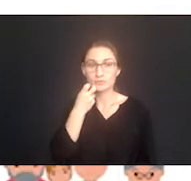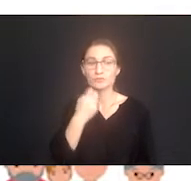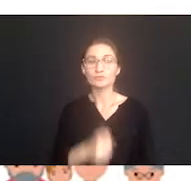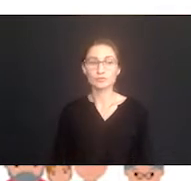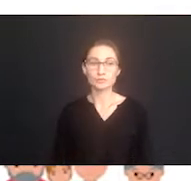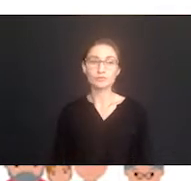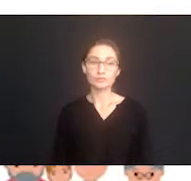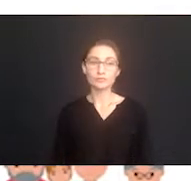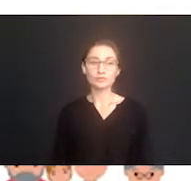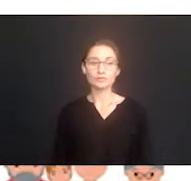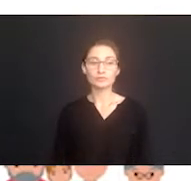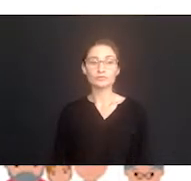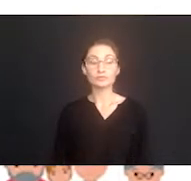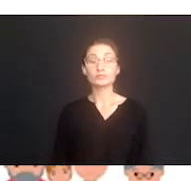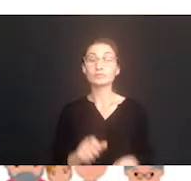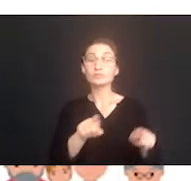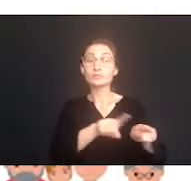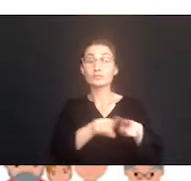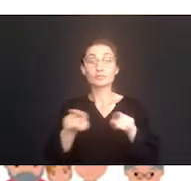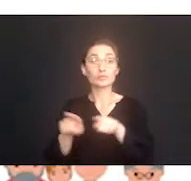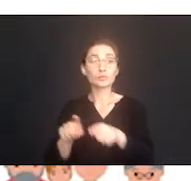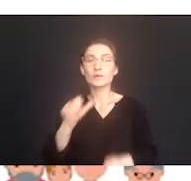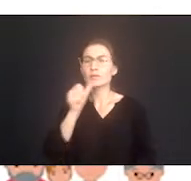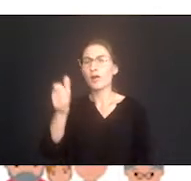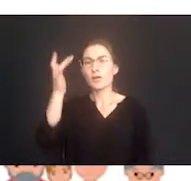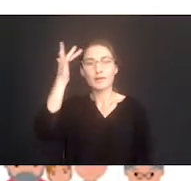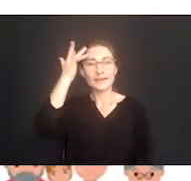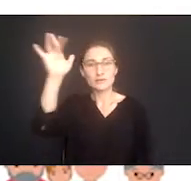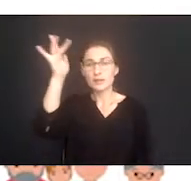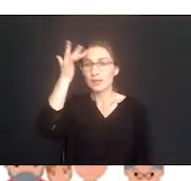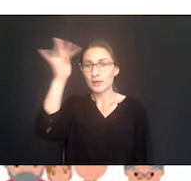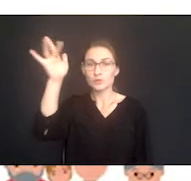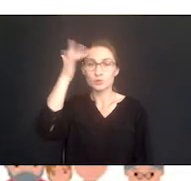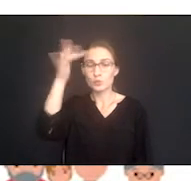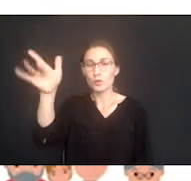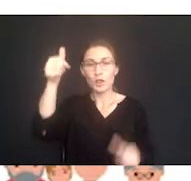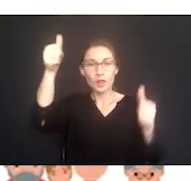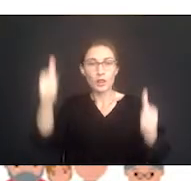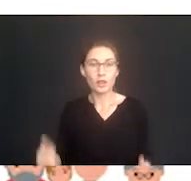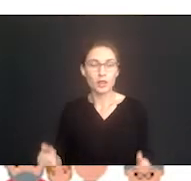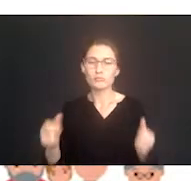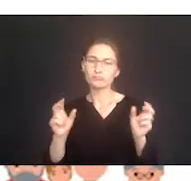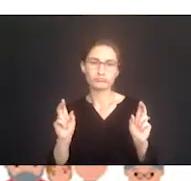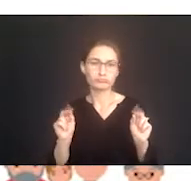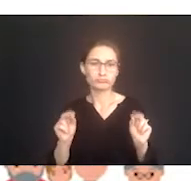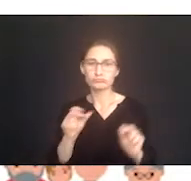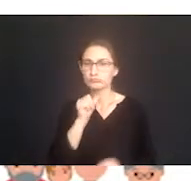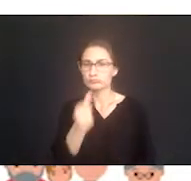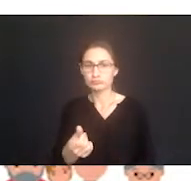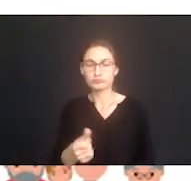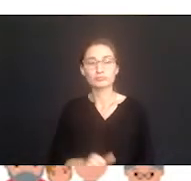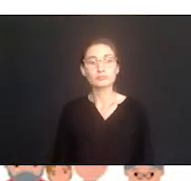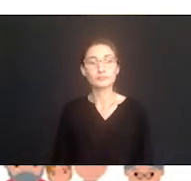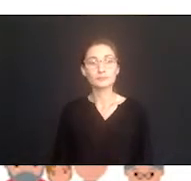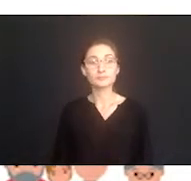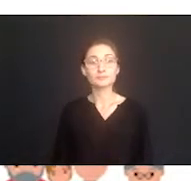form of mental illness. It is also not an intellectual dysfunction as well. Epilepsy